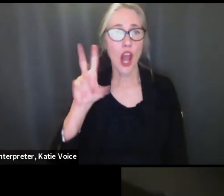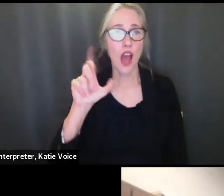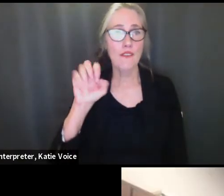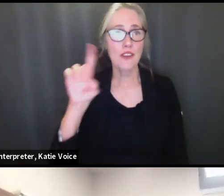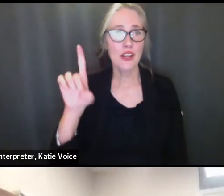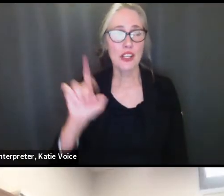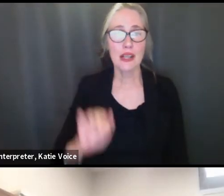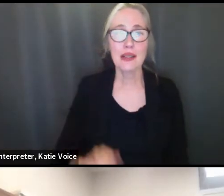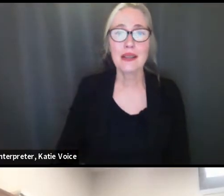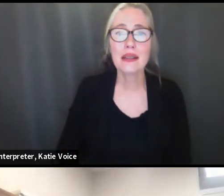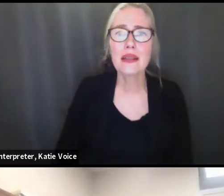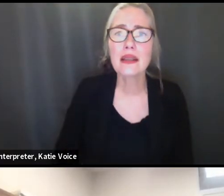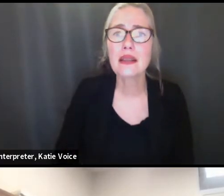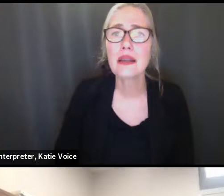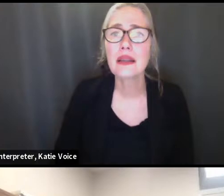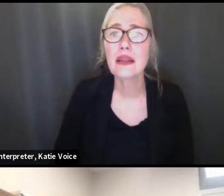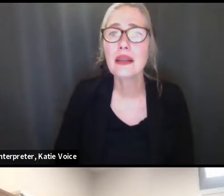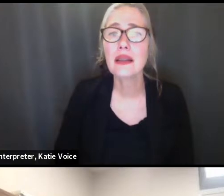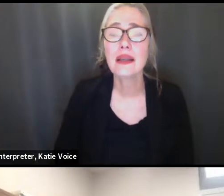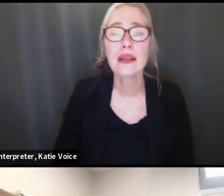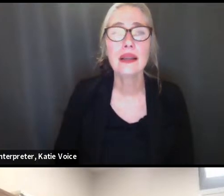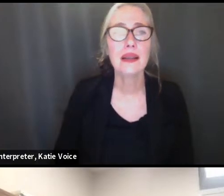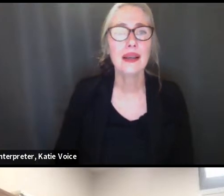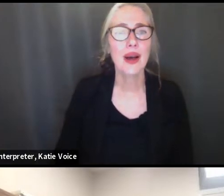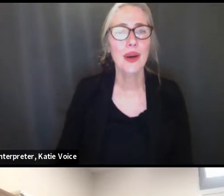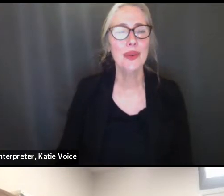Thank you so much.